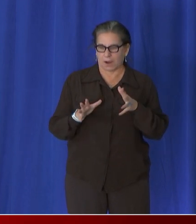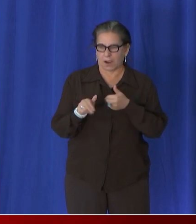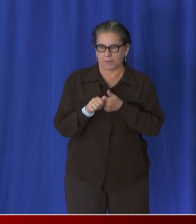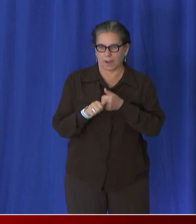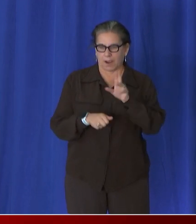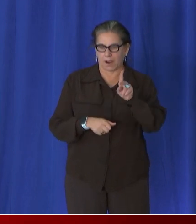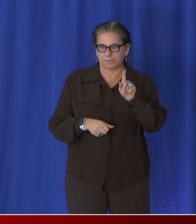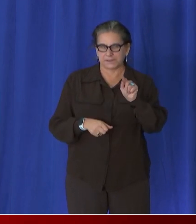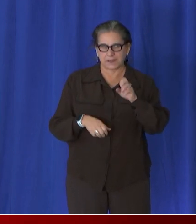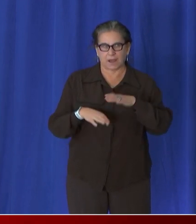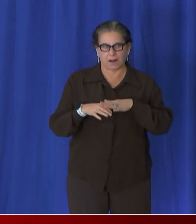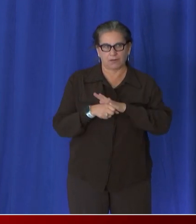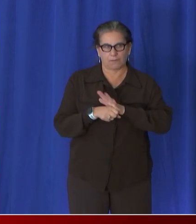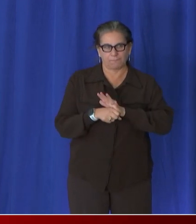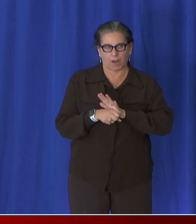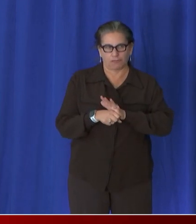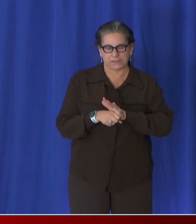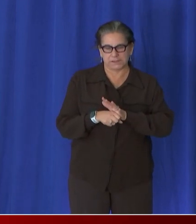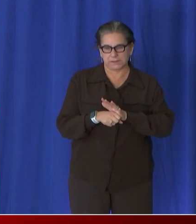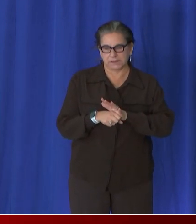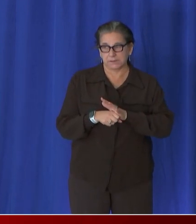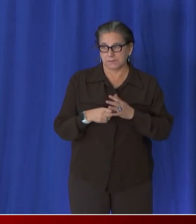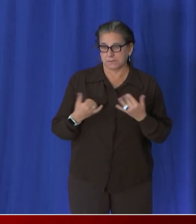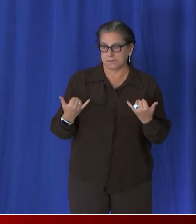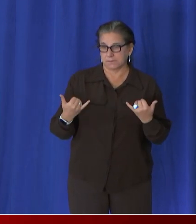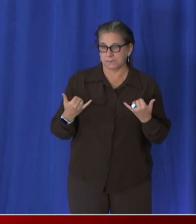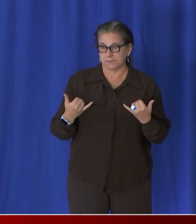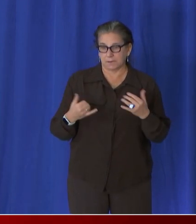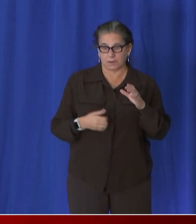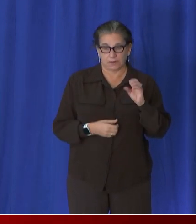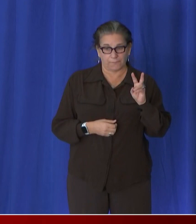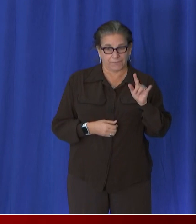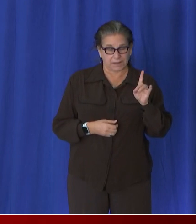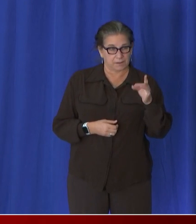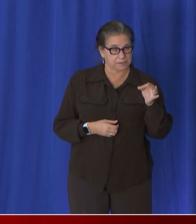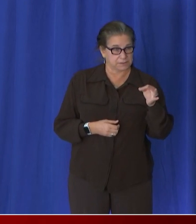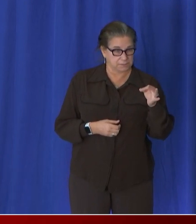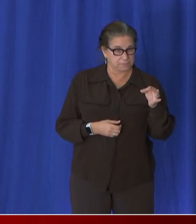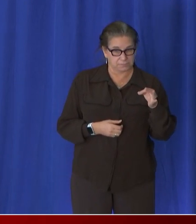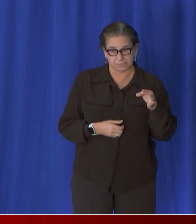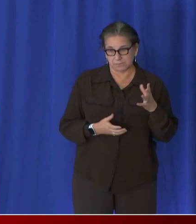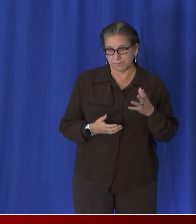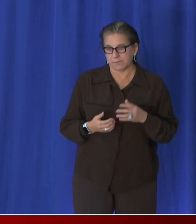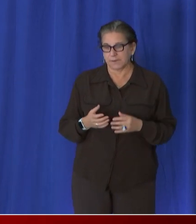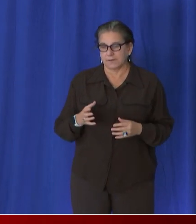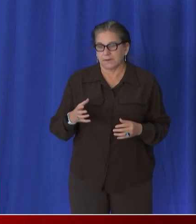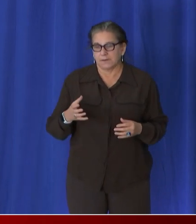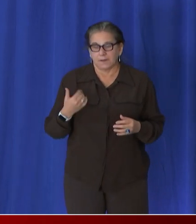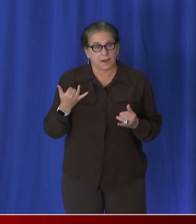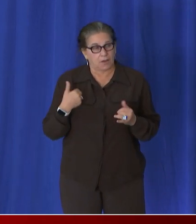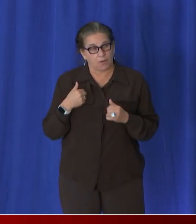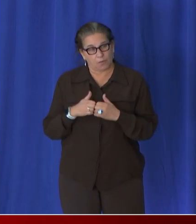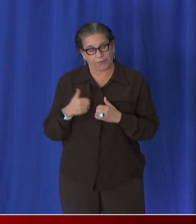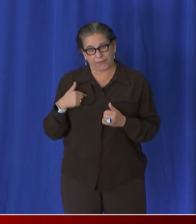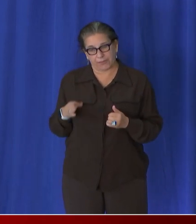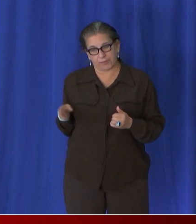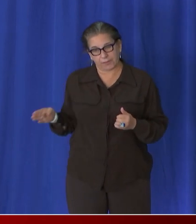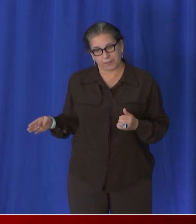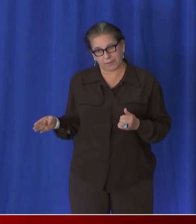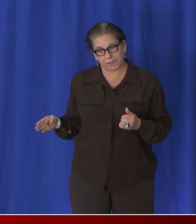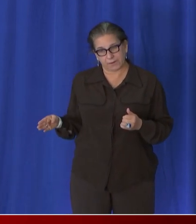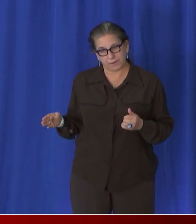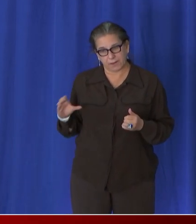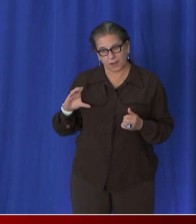Can you hear me? I could have a little bit more, I think. I'm joined today by at-large council member